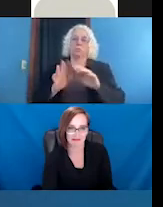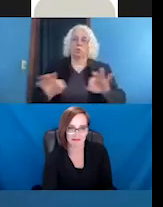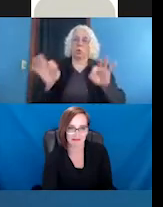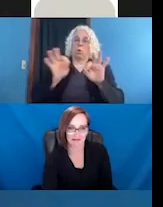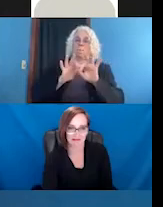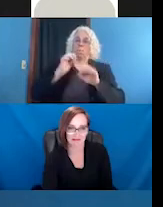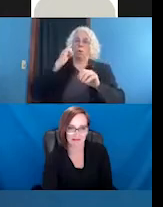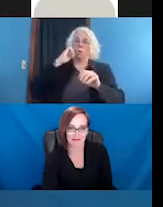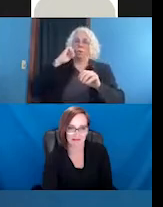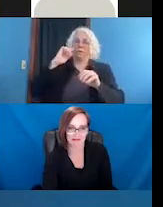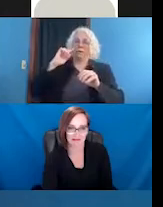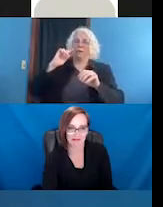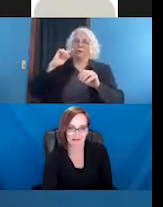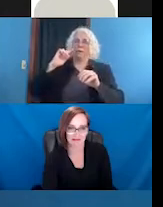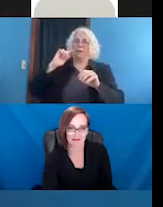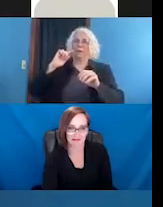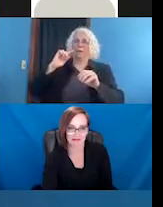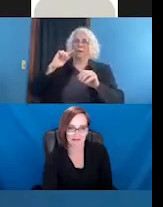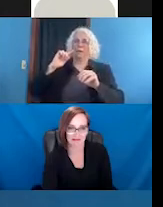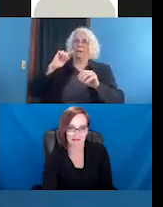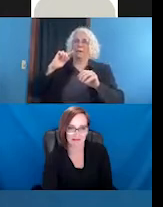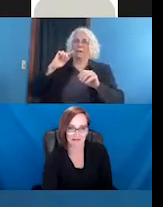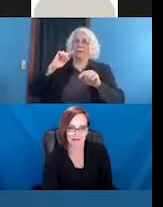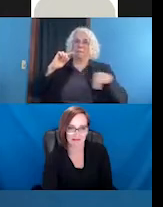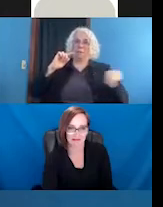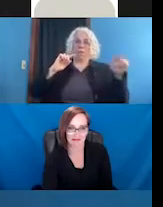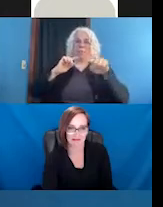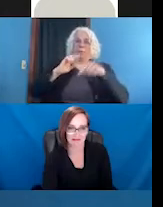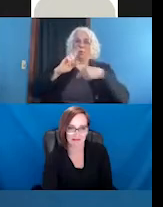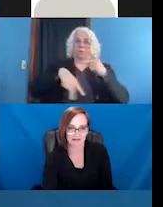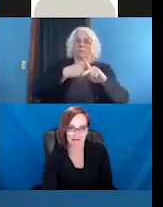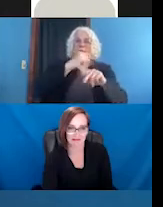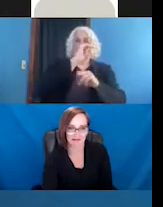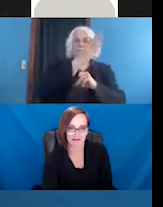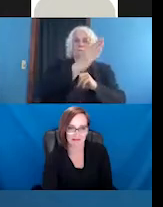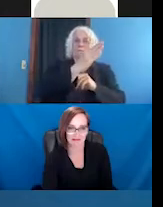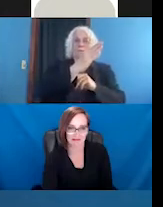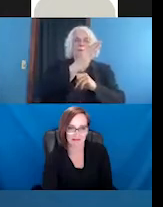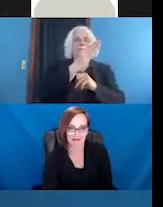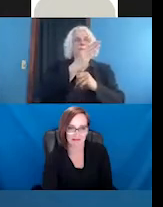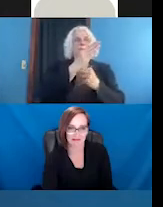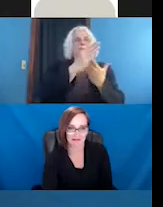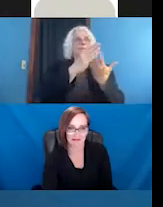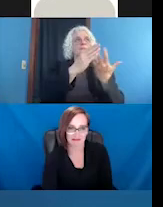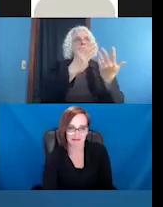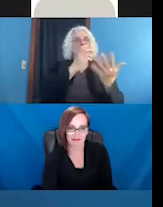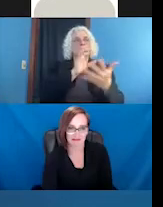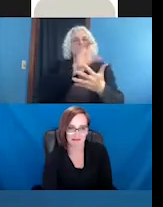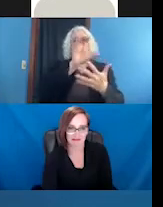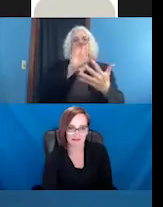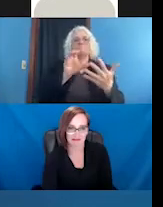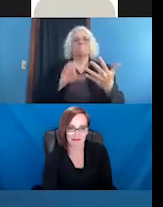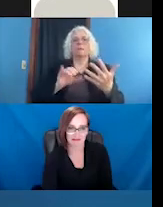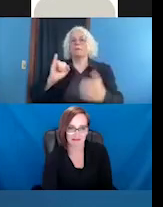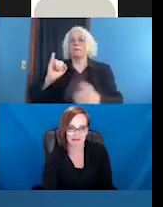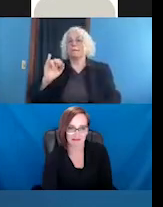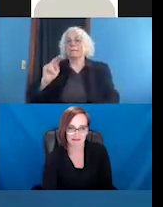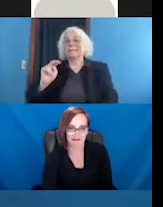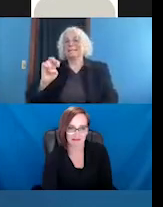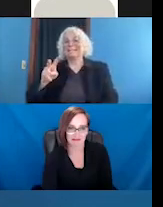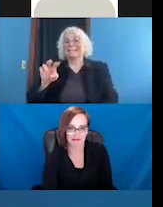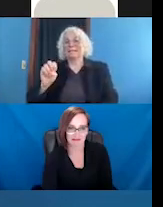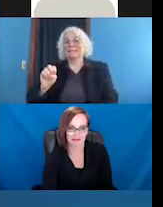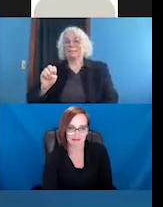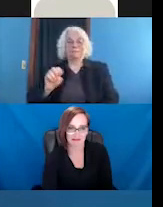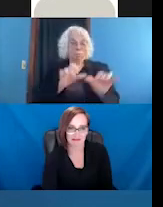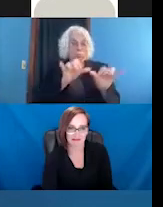infuse those jobs with some sort of incentive for people to stay and to